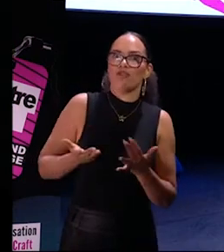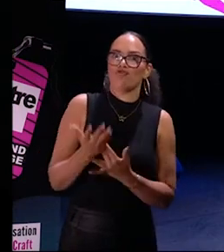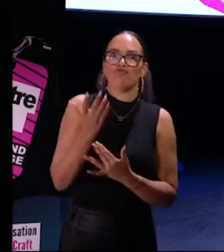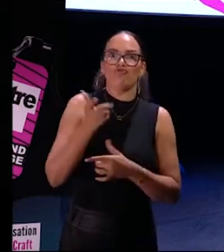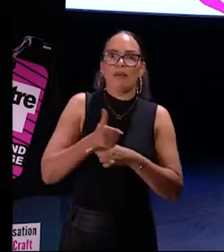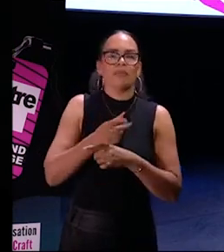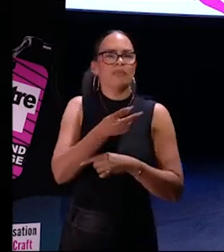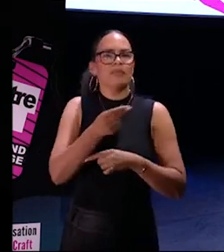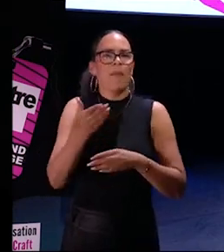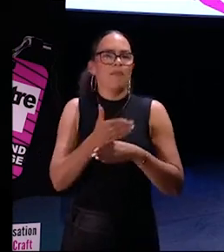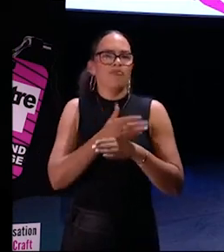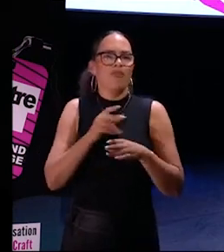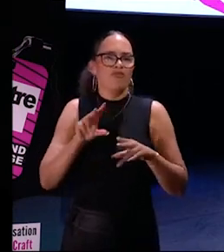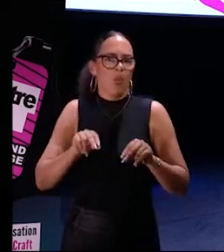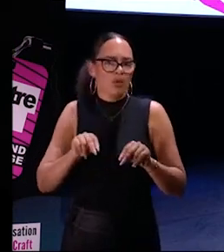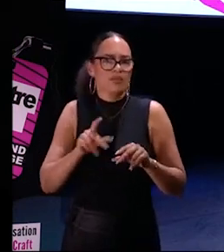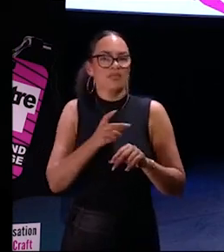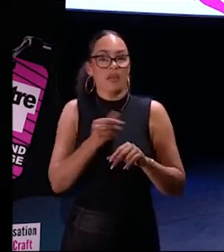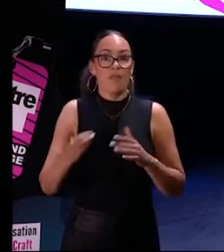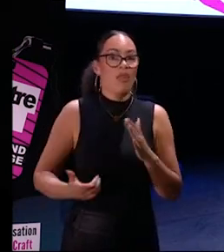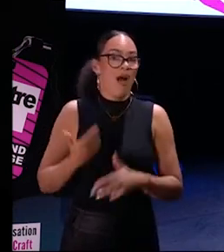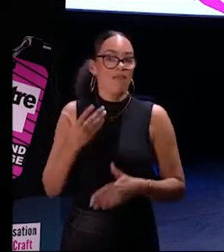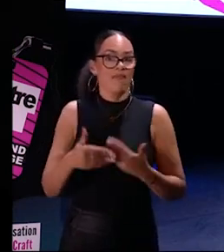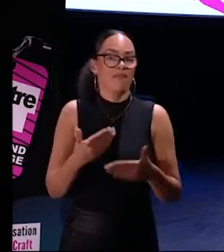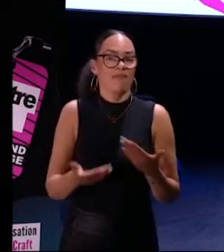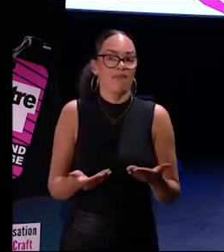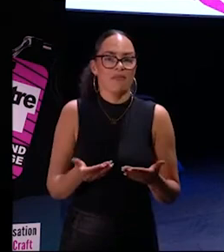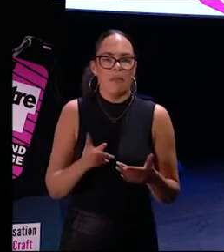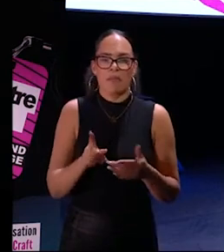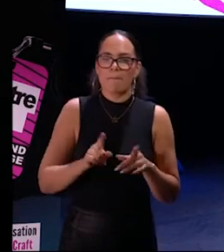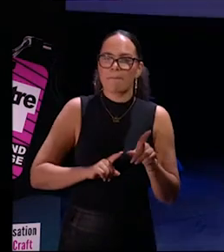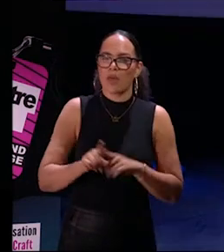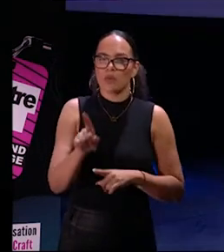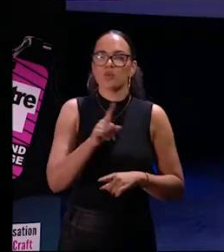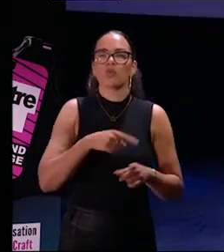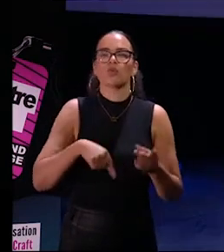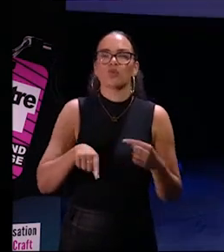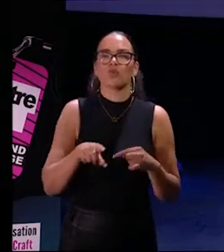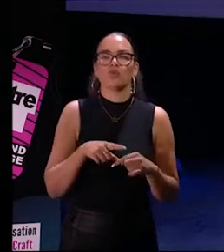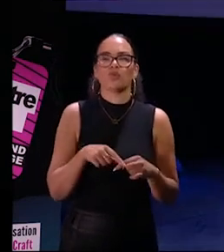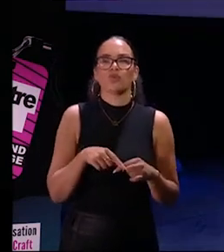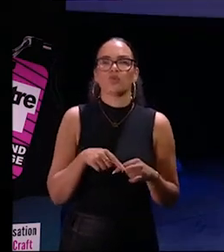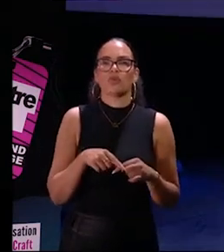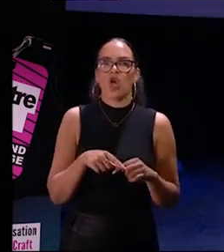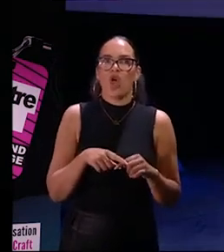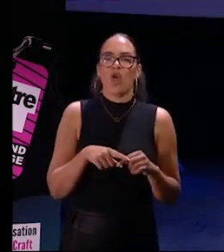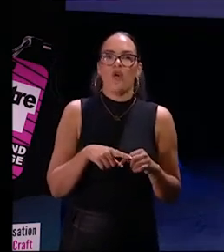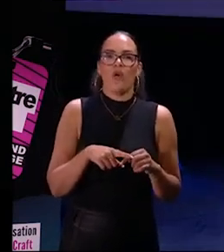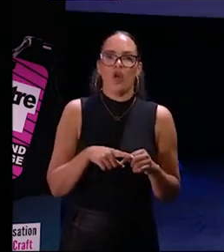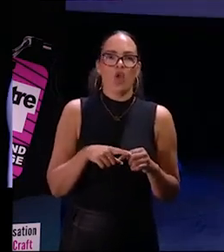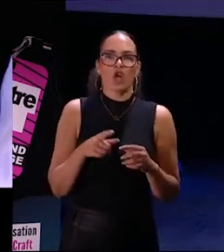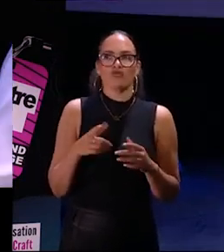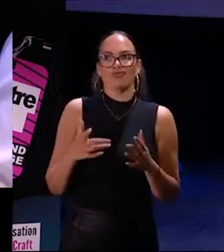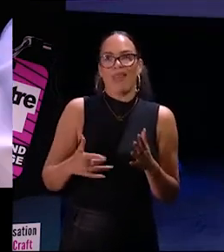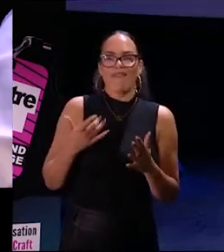pre-recorded, some of them as live, but predominantly they are put on not for streaming